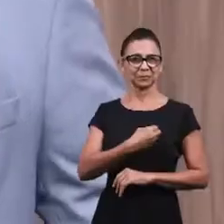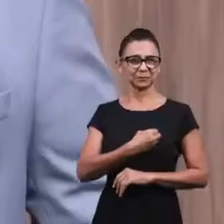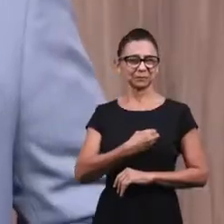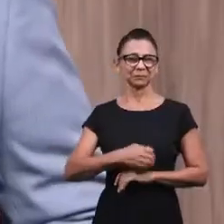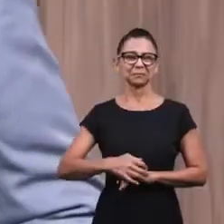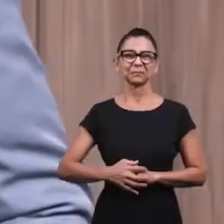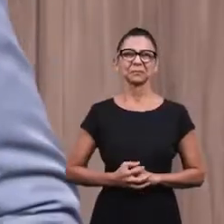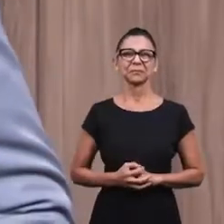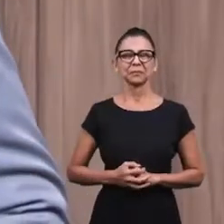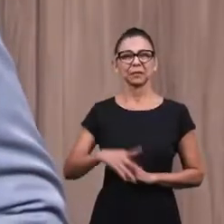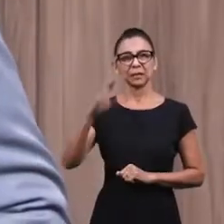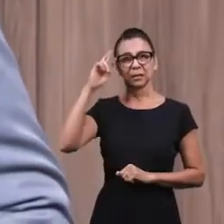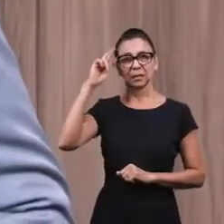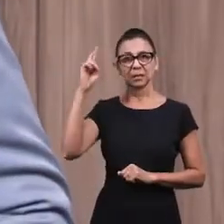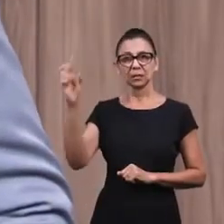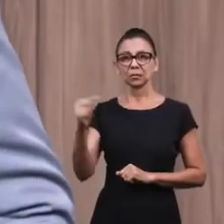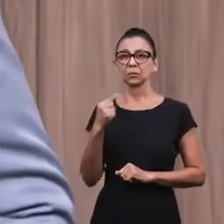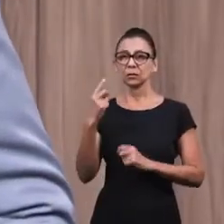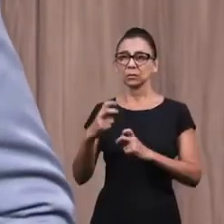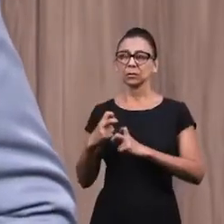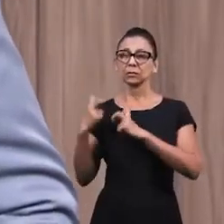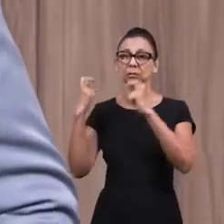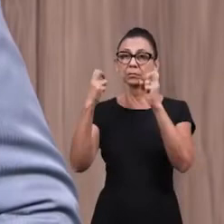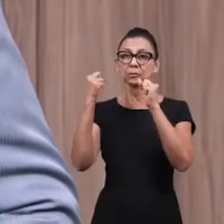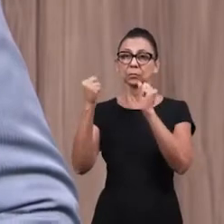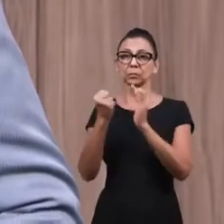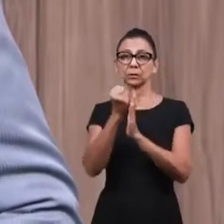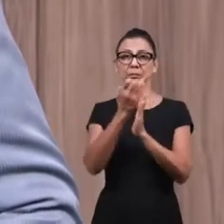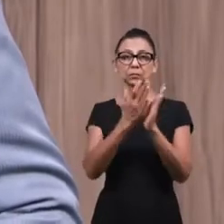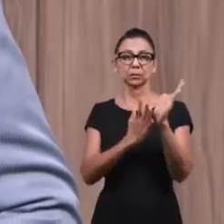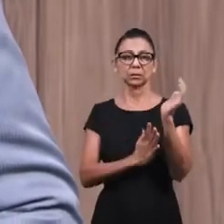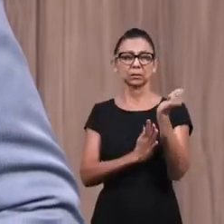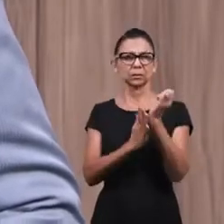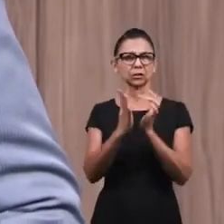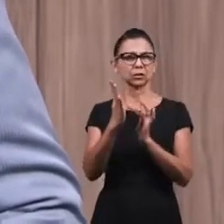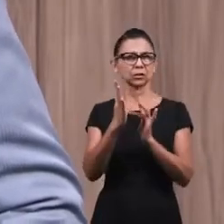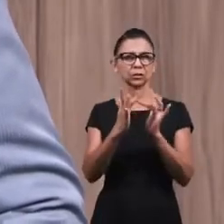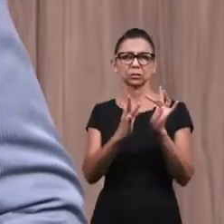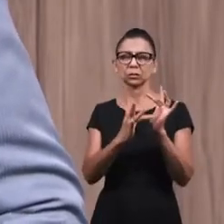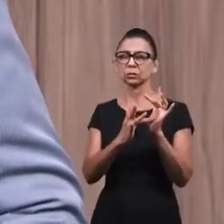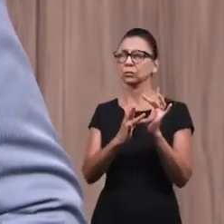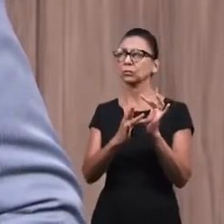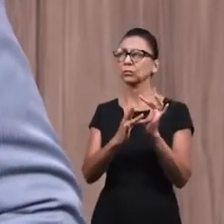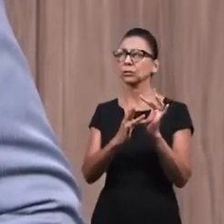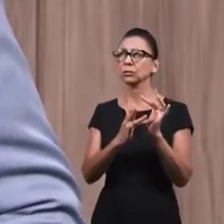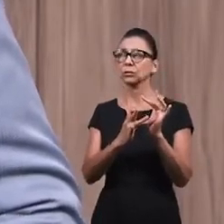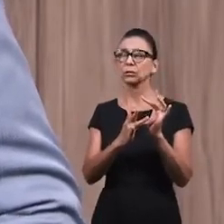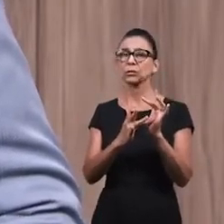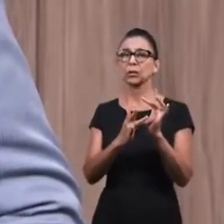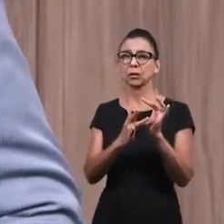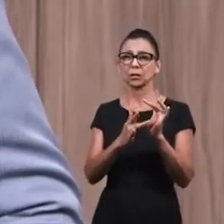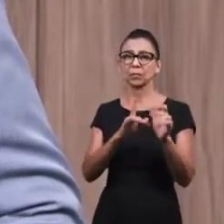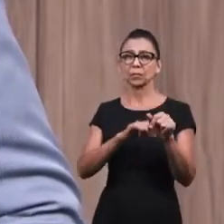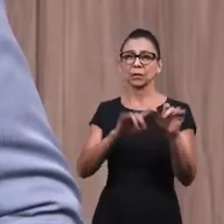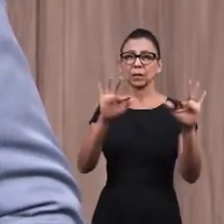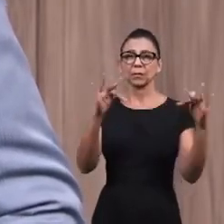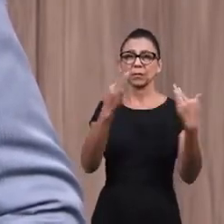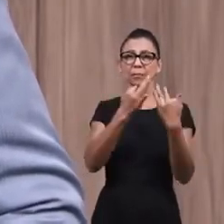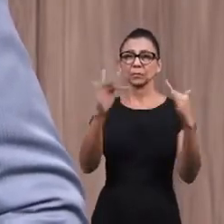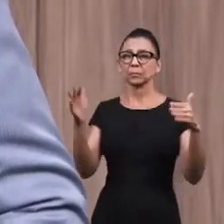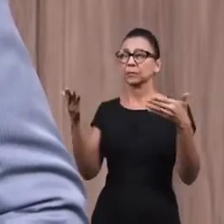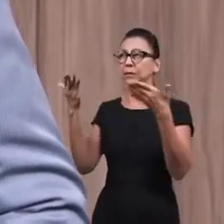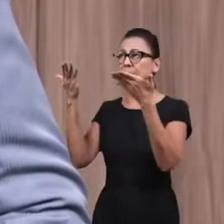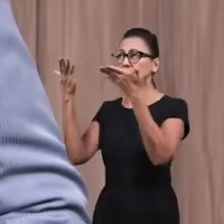us. Lord, we pray by the power that is in the blood of Jesus when we present the families before you,